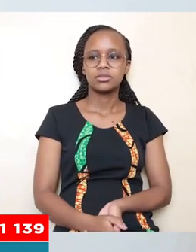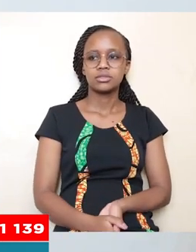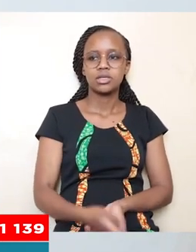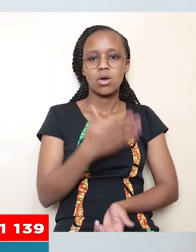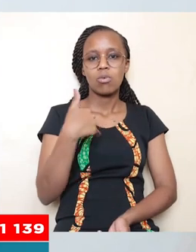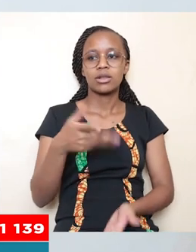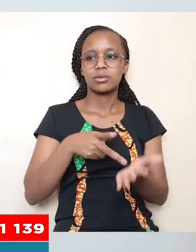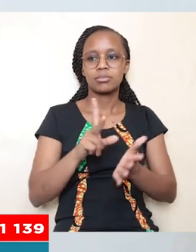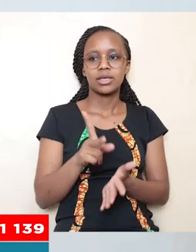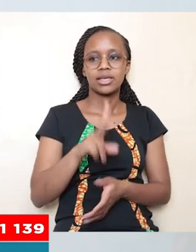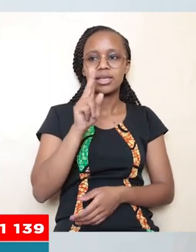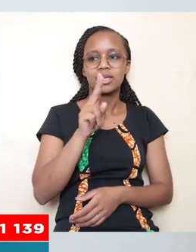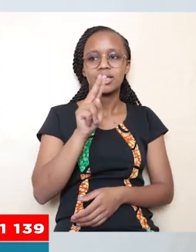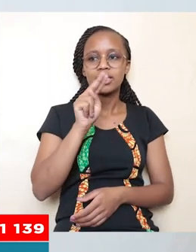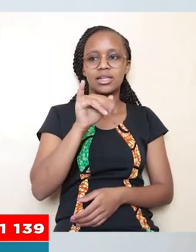Nataka tununue Nissan.